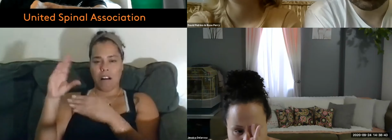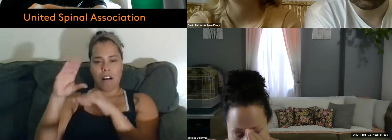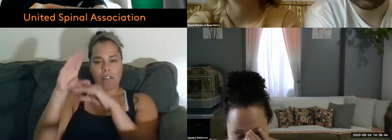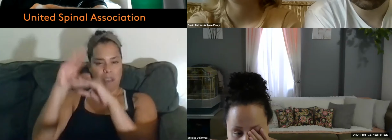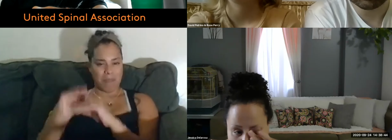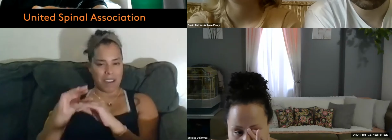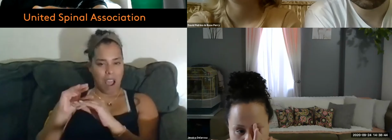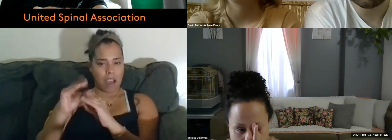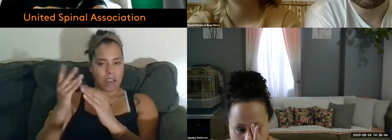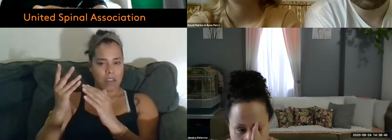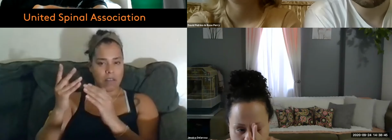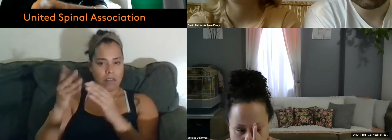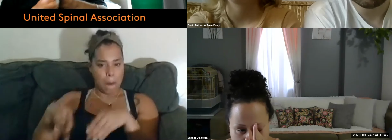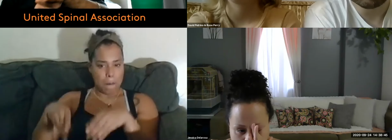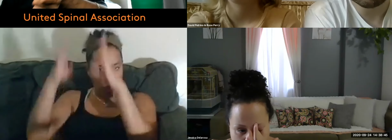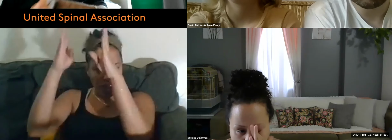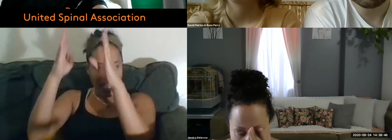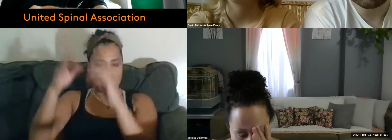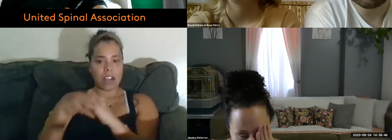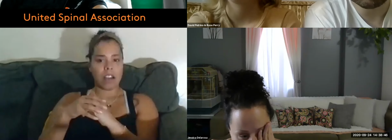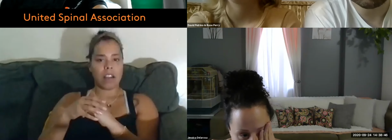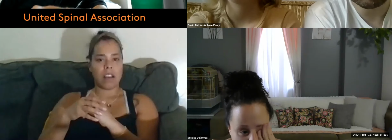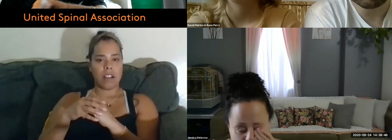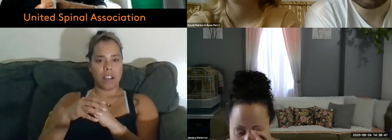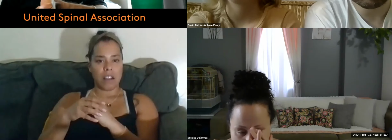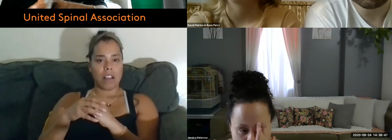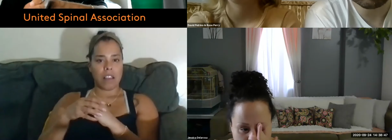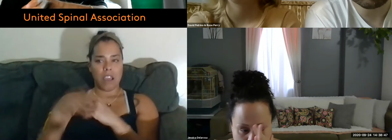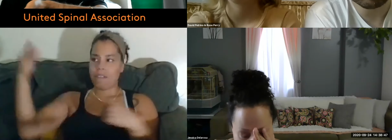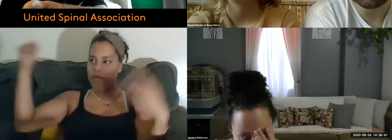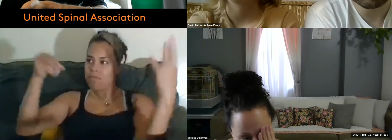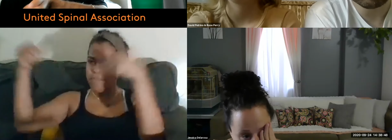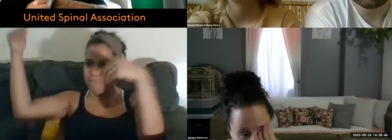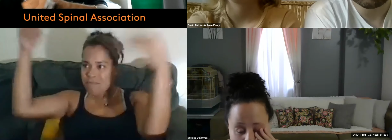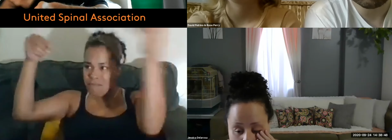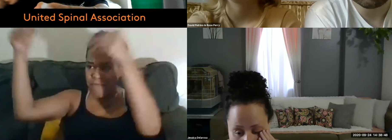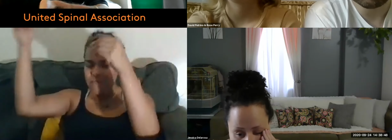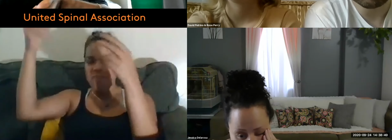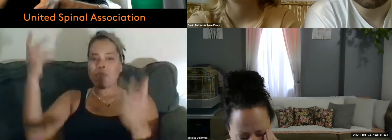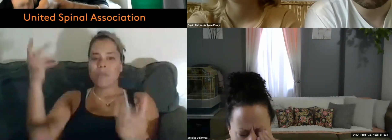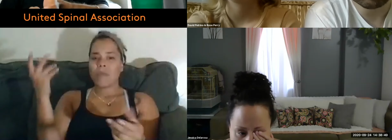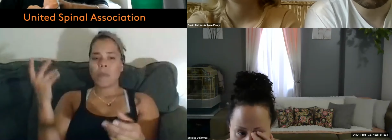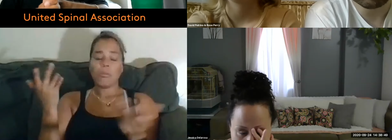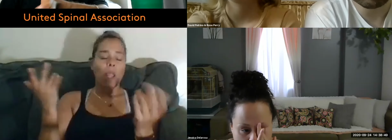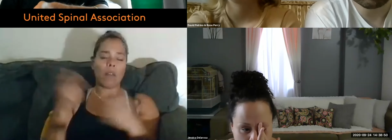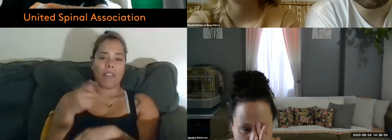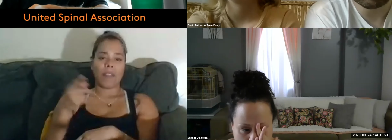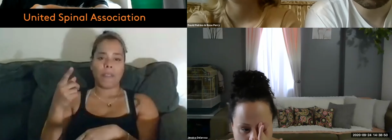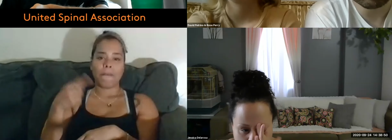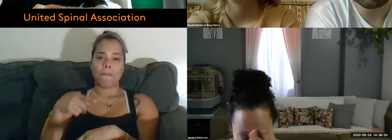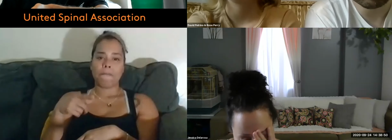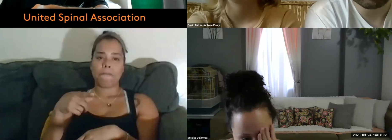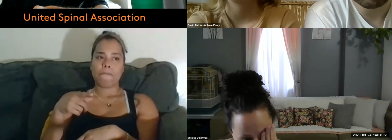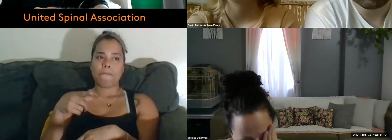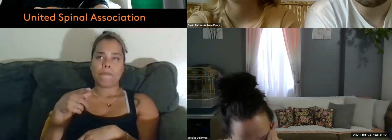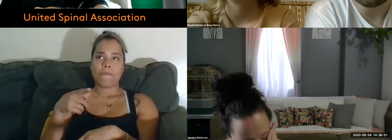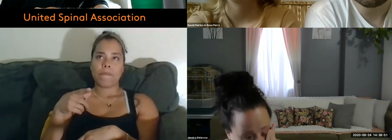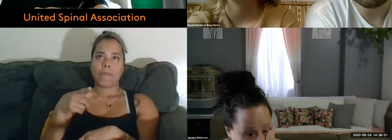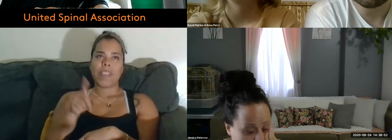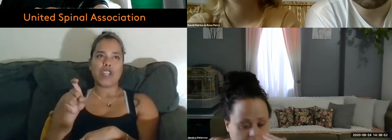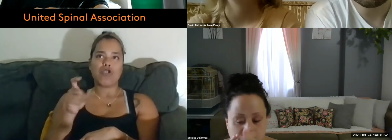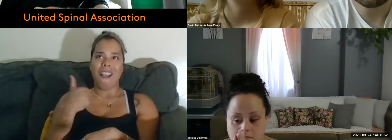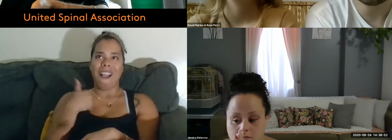have, you know, I don't know, a gig speed or well, they're going to need a little more than that, but at